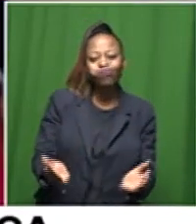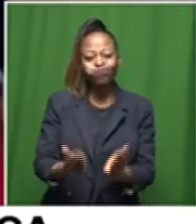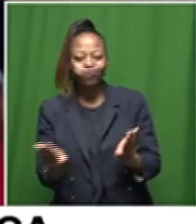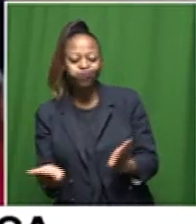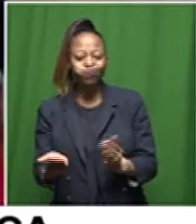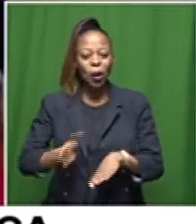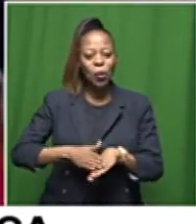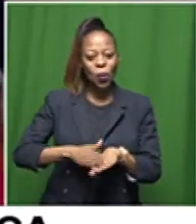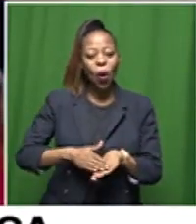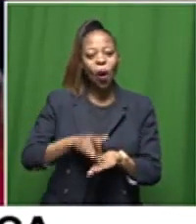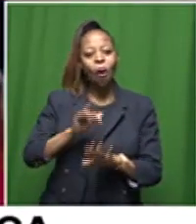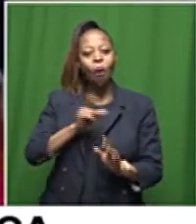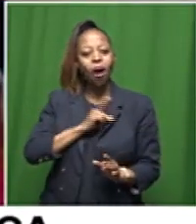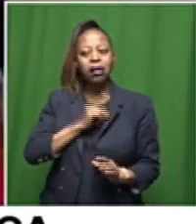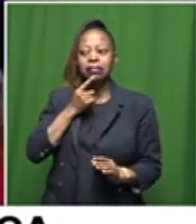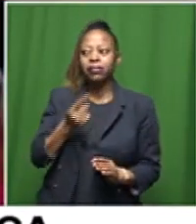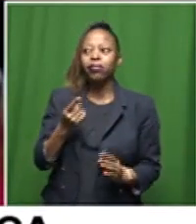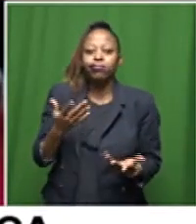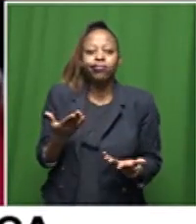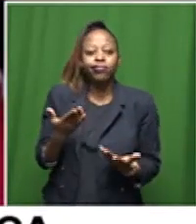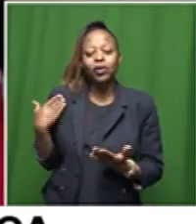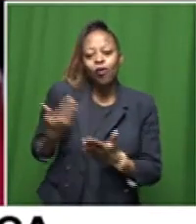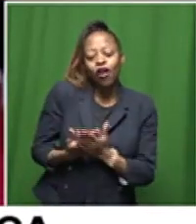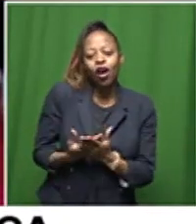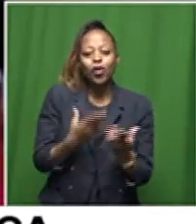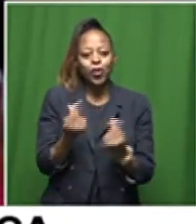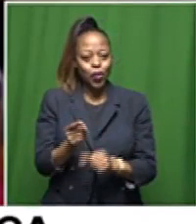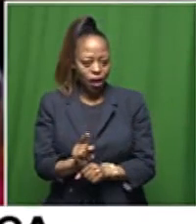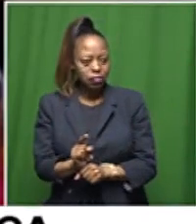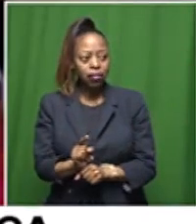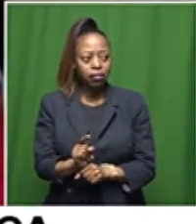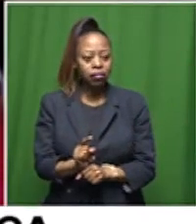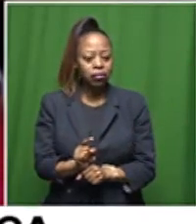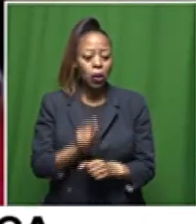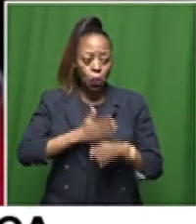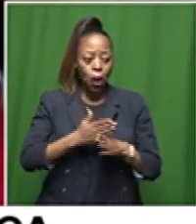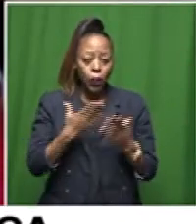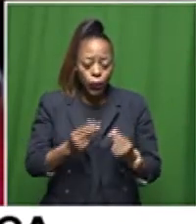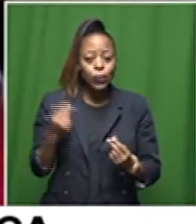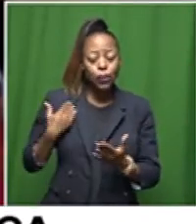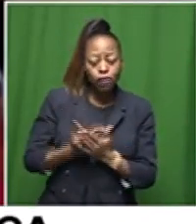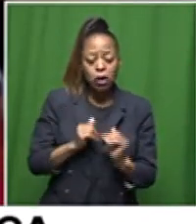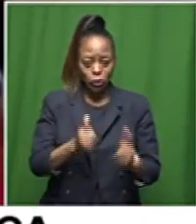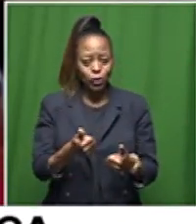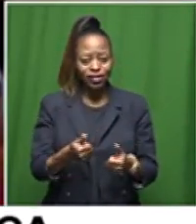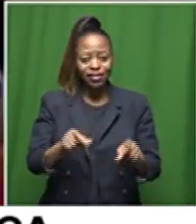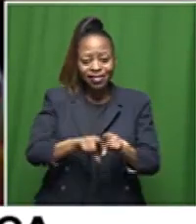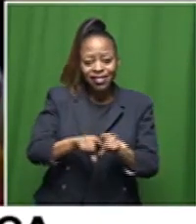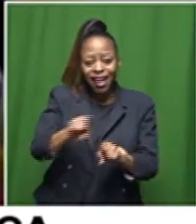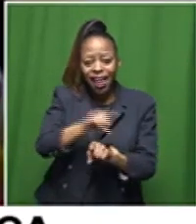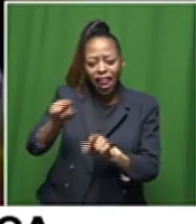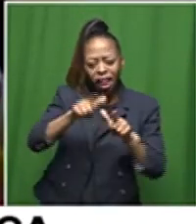you know, to say what we've been doing is good work, you know, and that we are on the same